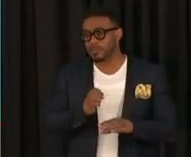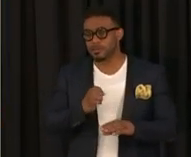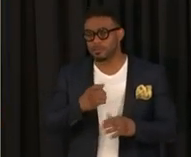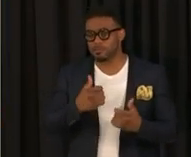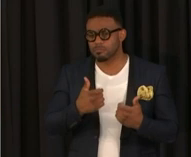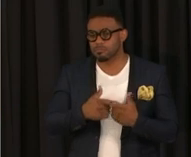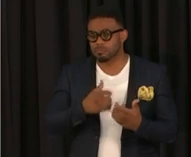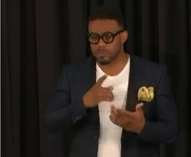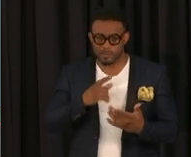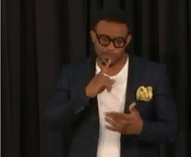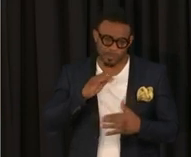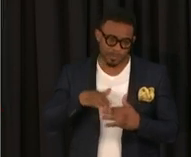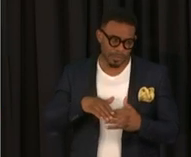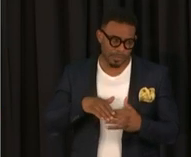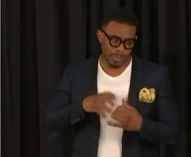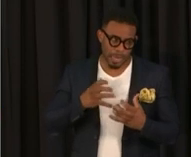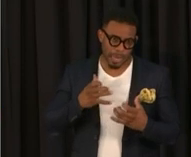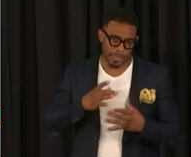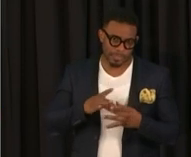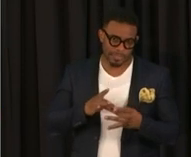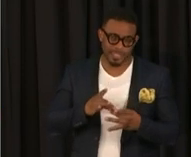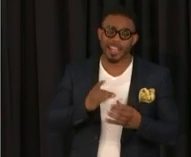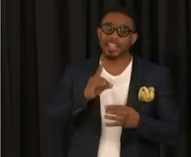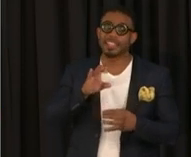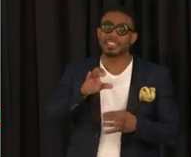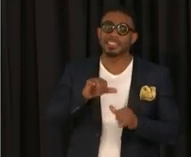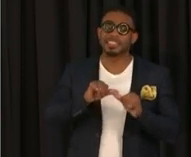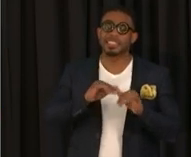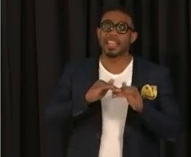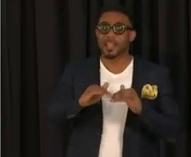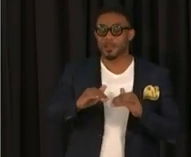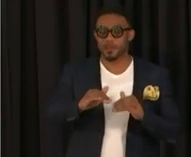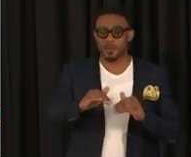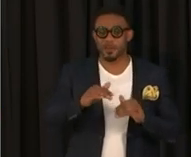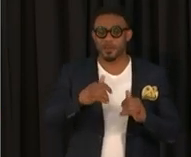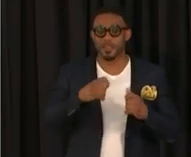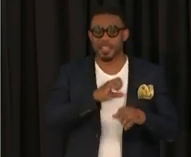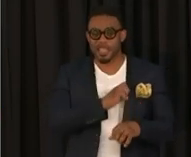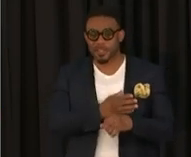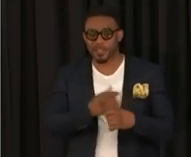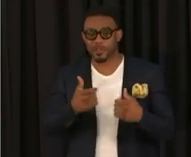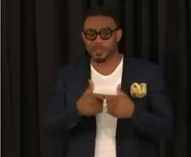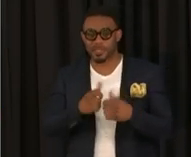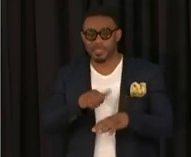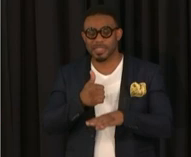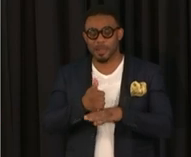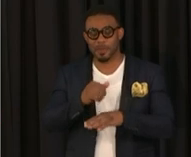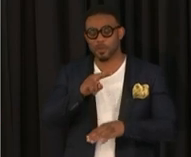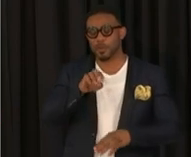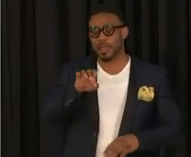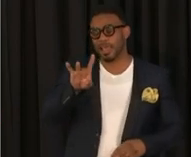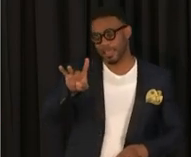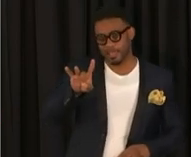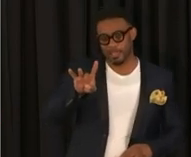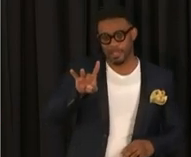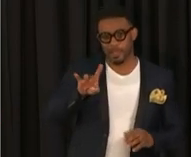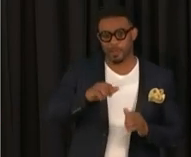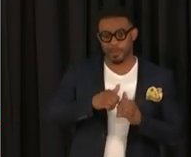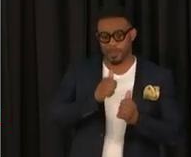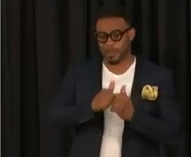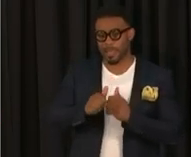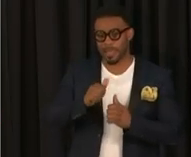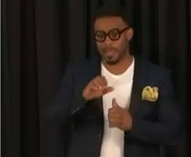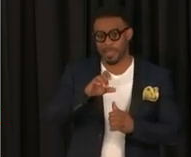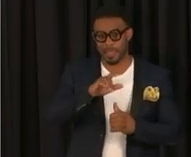Utility, besides being a mouthful? The DC Sustainable Energy Utility was established in 2008 with